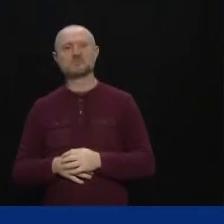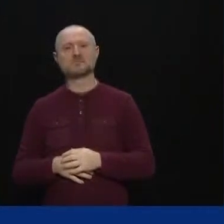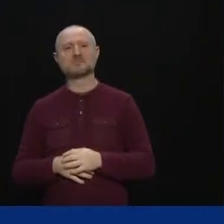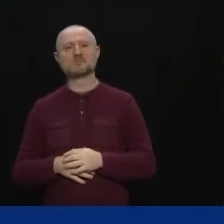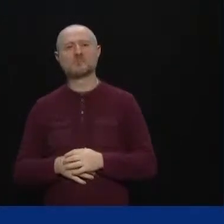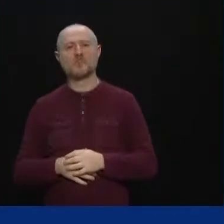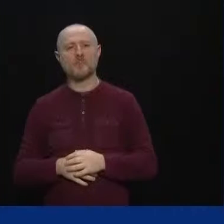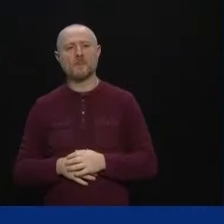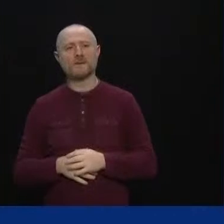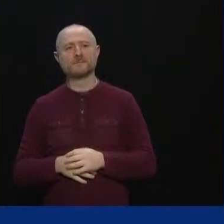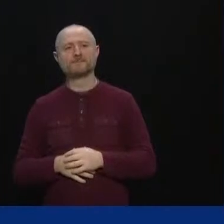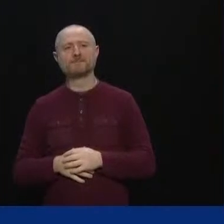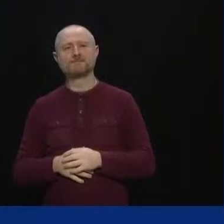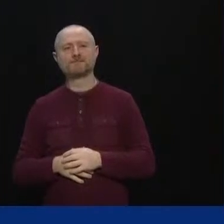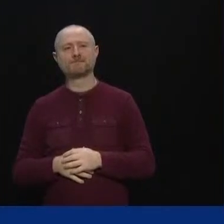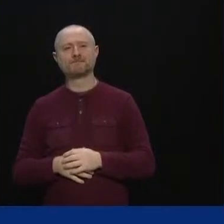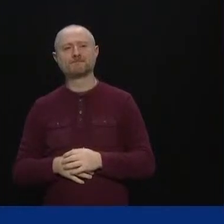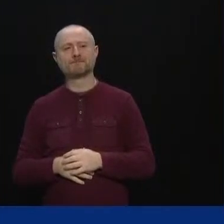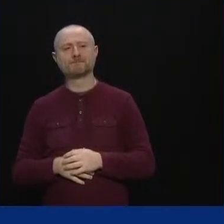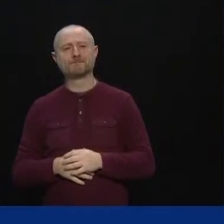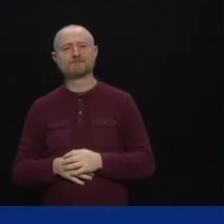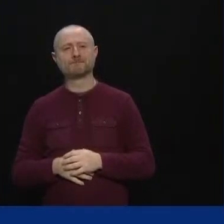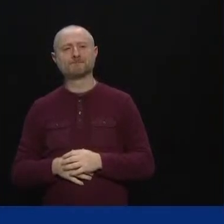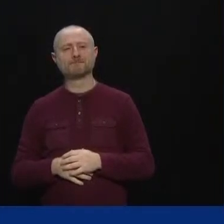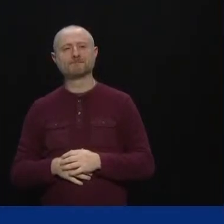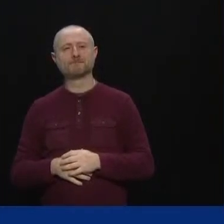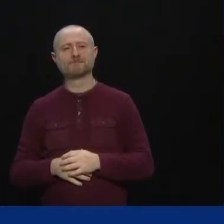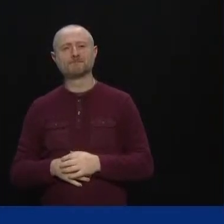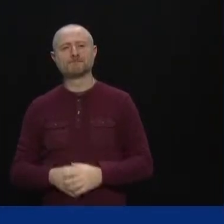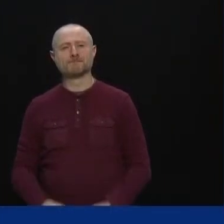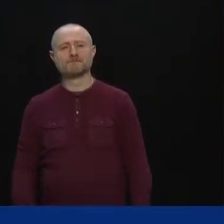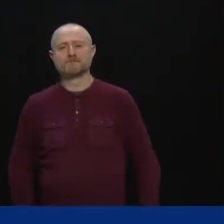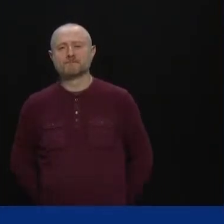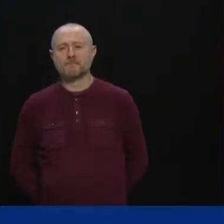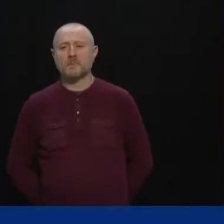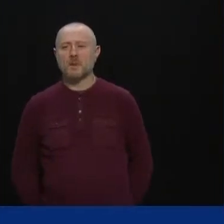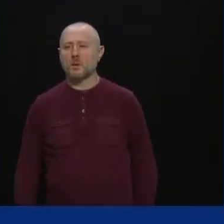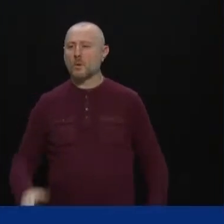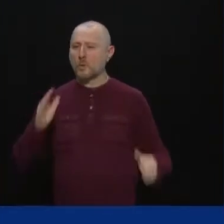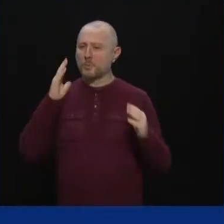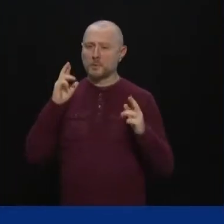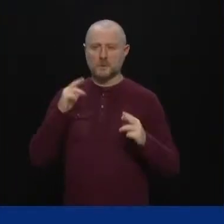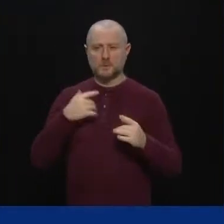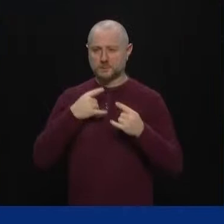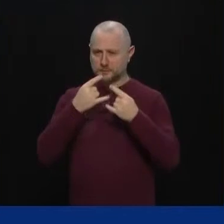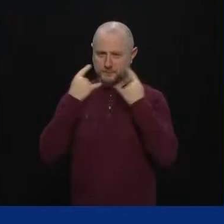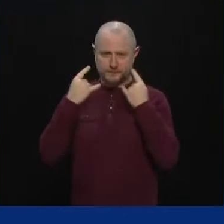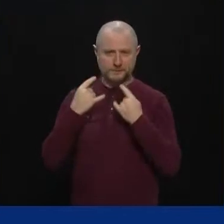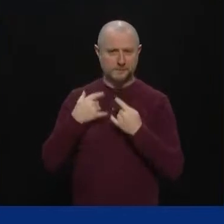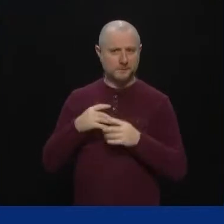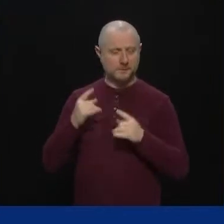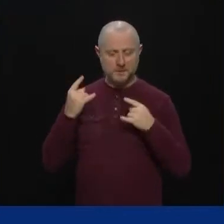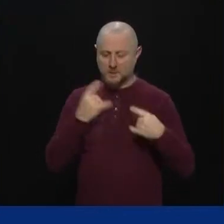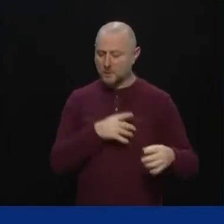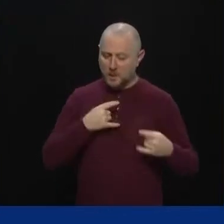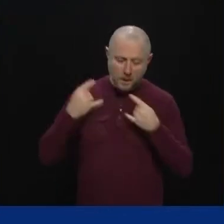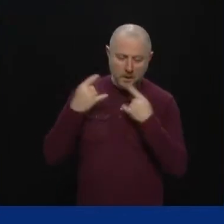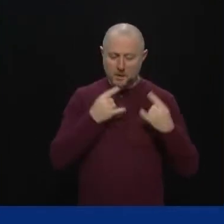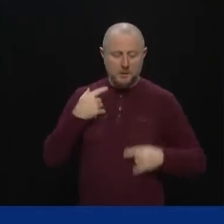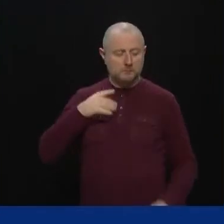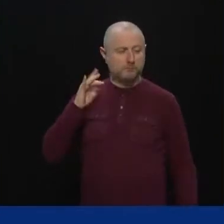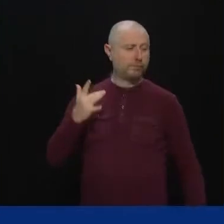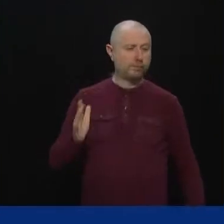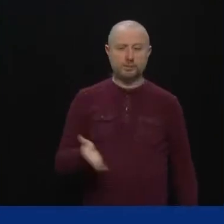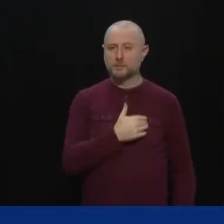Putting on my mask here. There's going to come a time we're not going to do this anymore. I know, ma'am. I can't wait. I'm looking forward to that